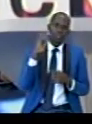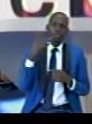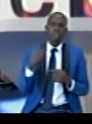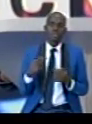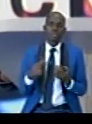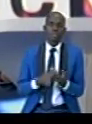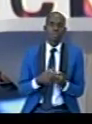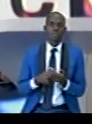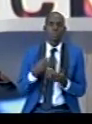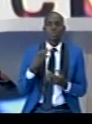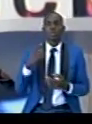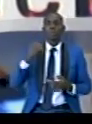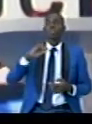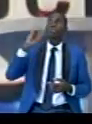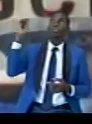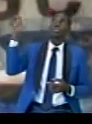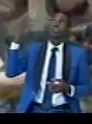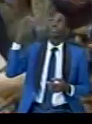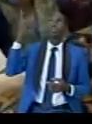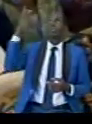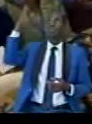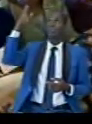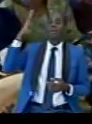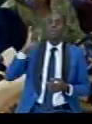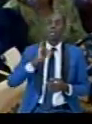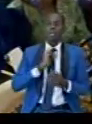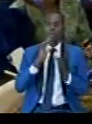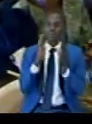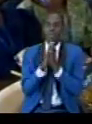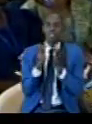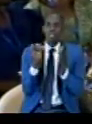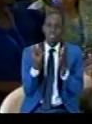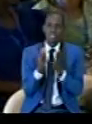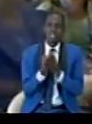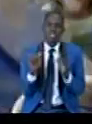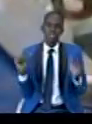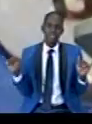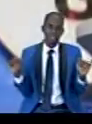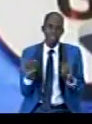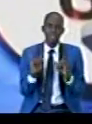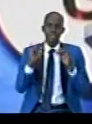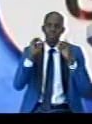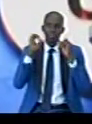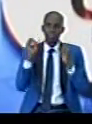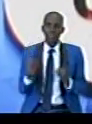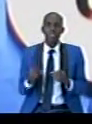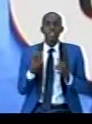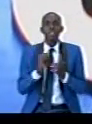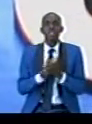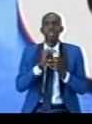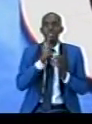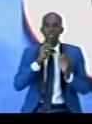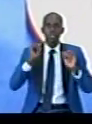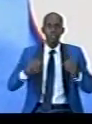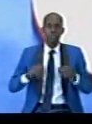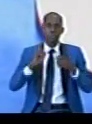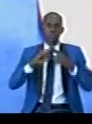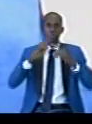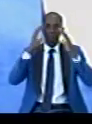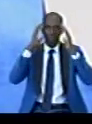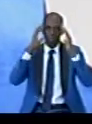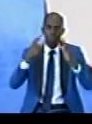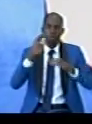of the grace of God. And I pray that staying power, that is able to focus on the